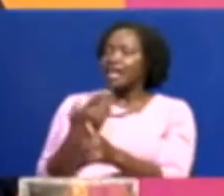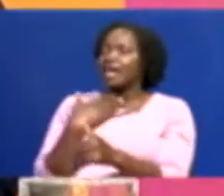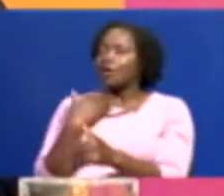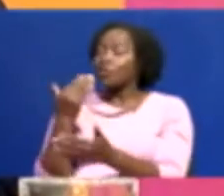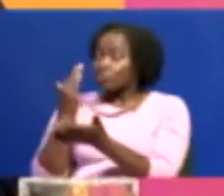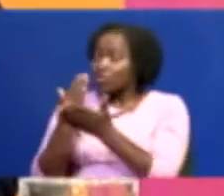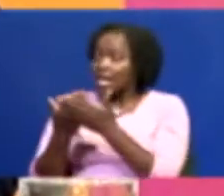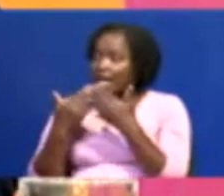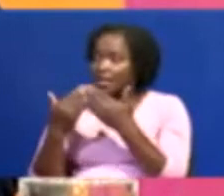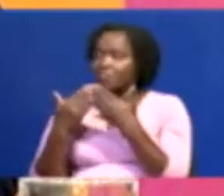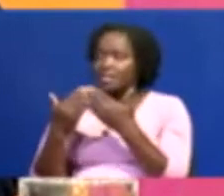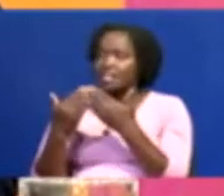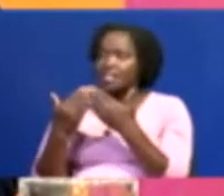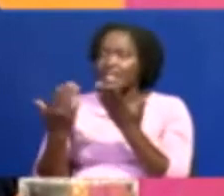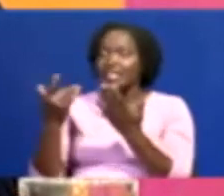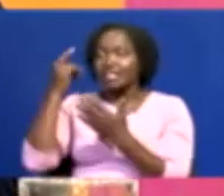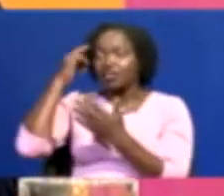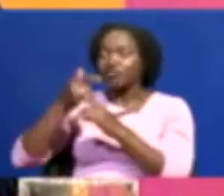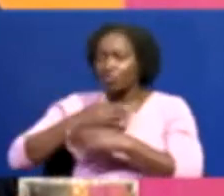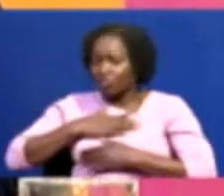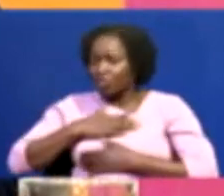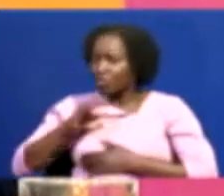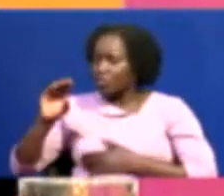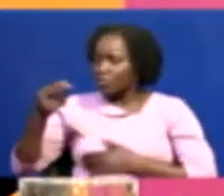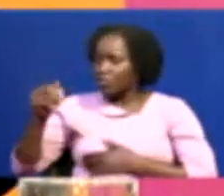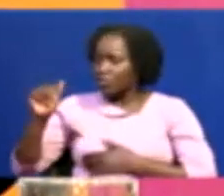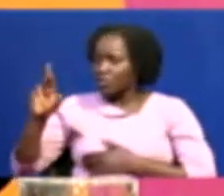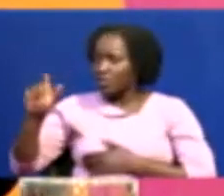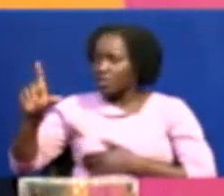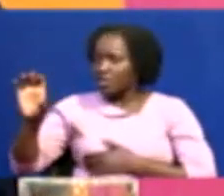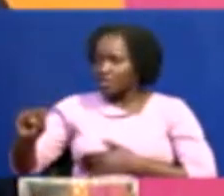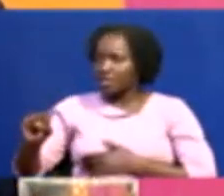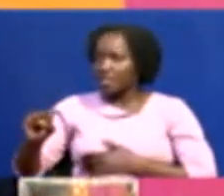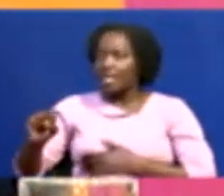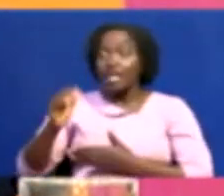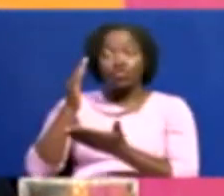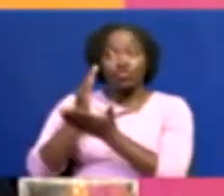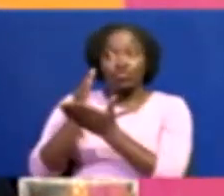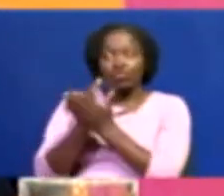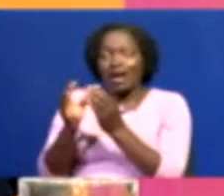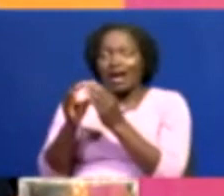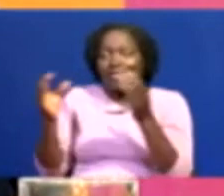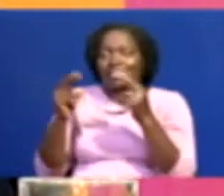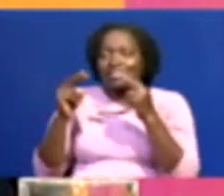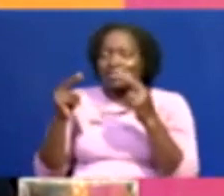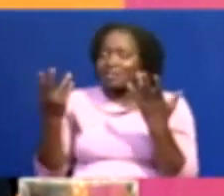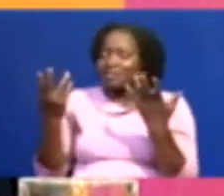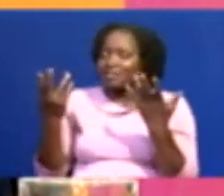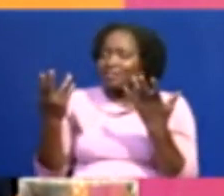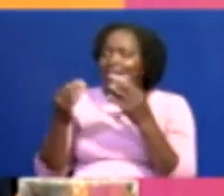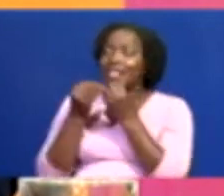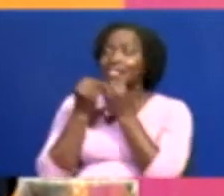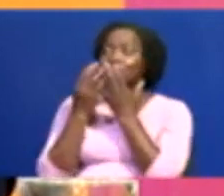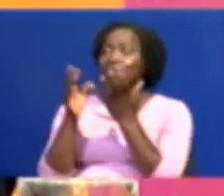really appreciate the line of thought from Mheshimiwa Charles. It's really a great piece of information